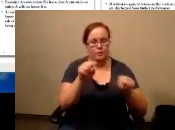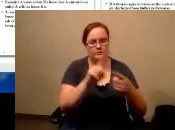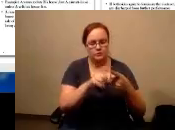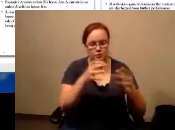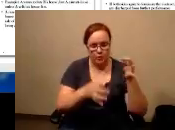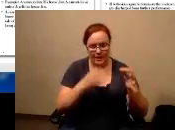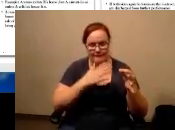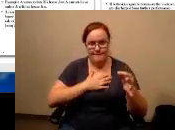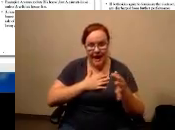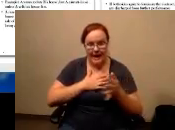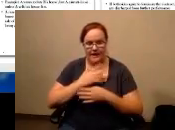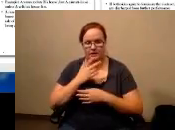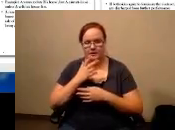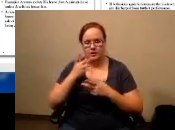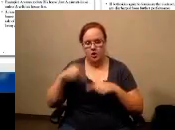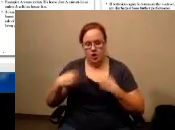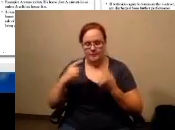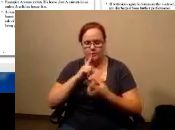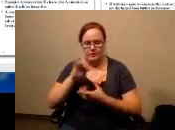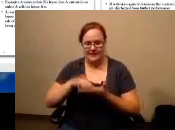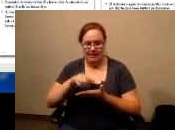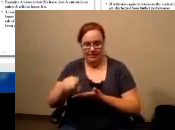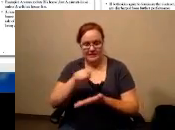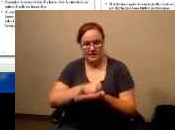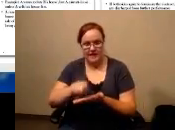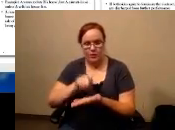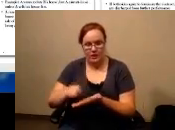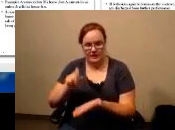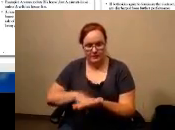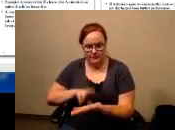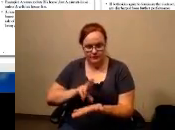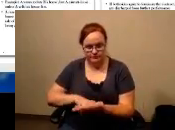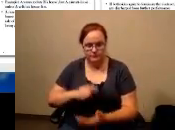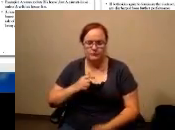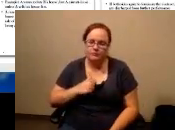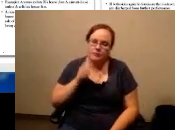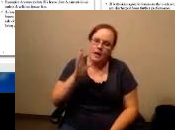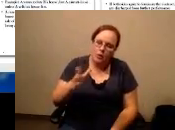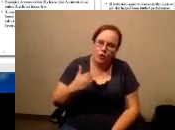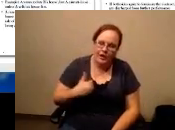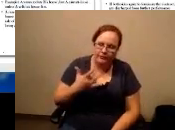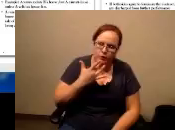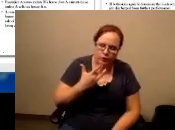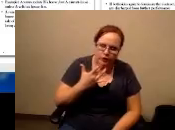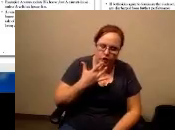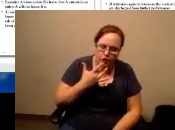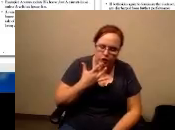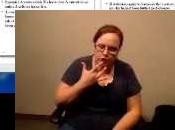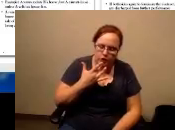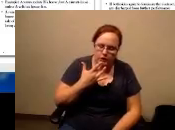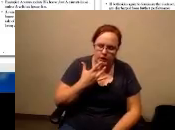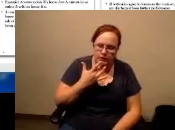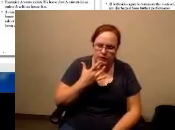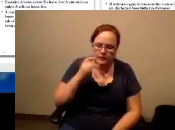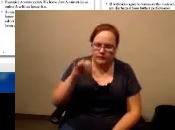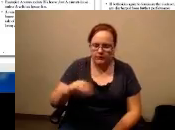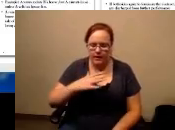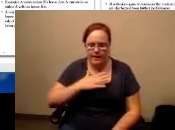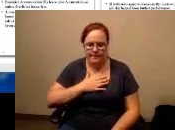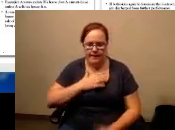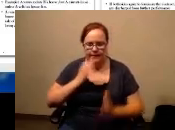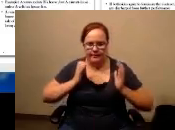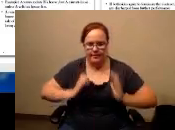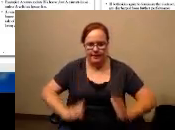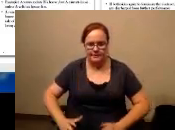it. My argument was that this was a written contract. Now, I would have preferred that my